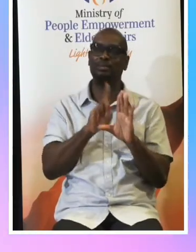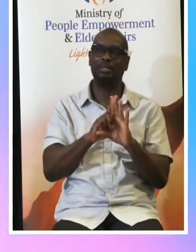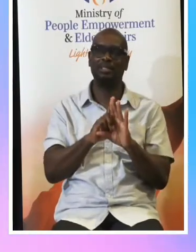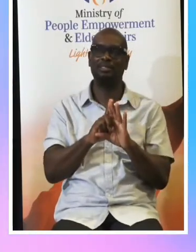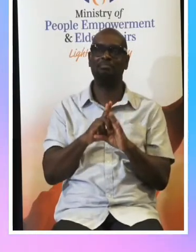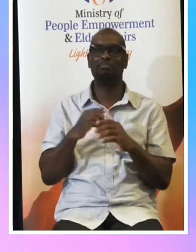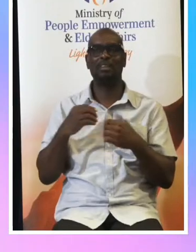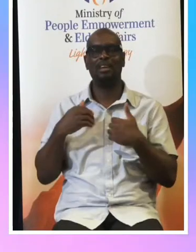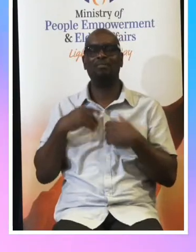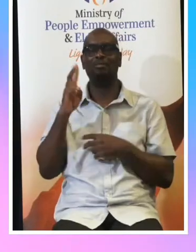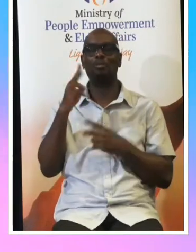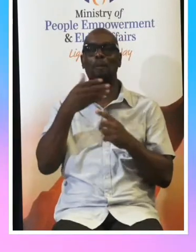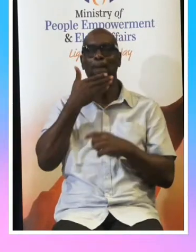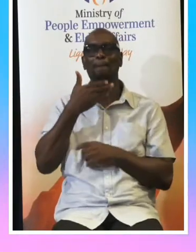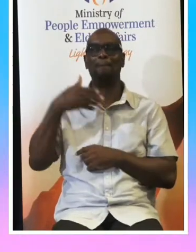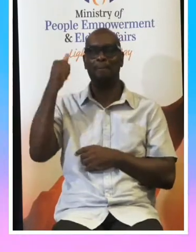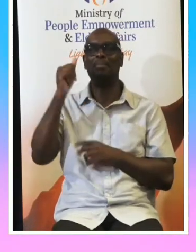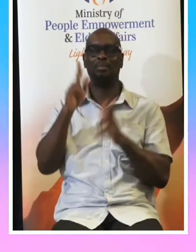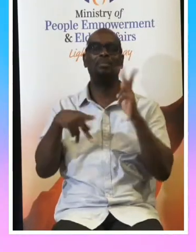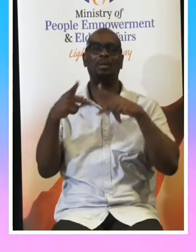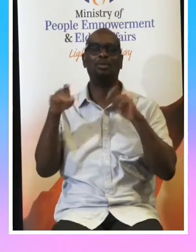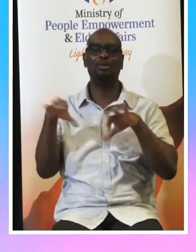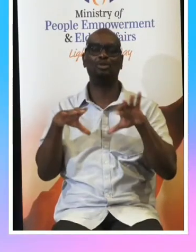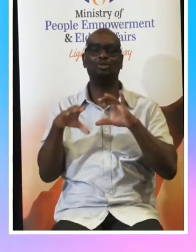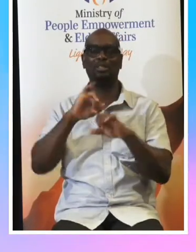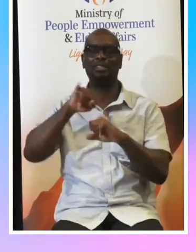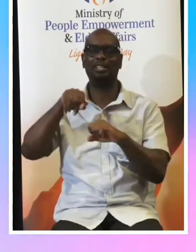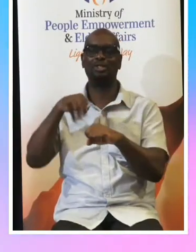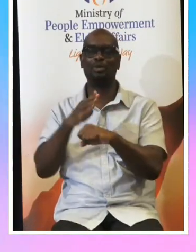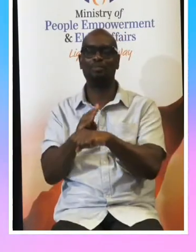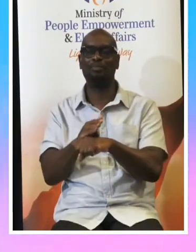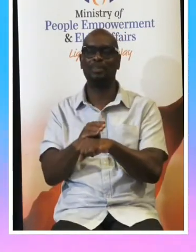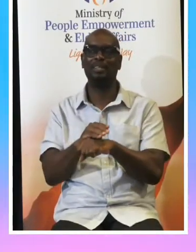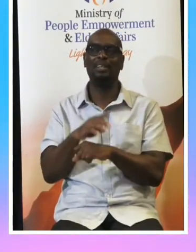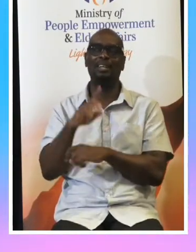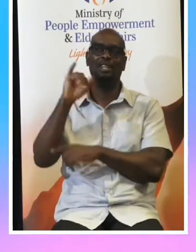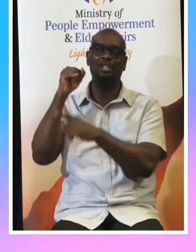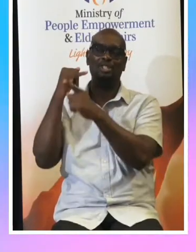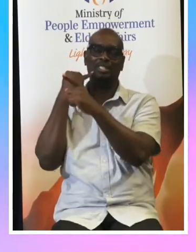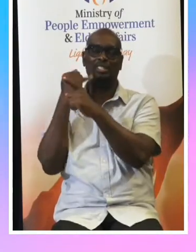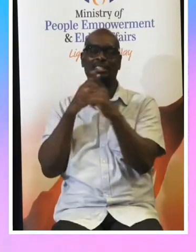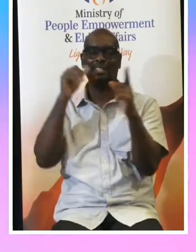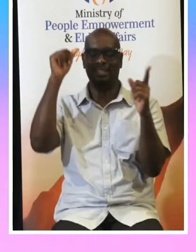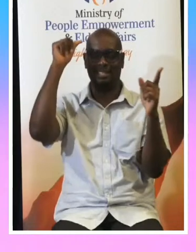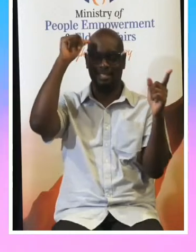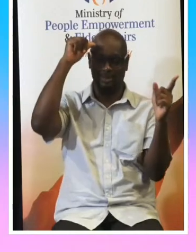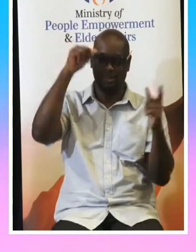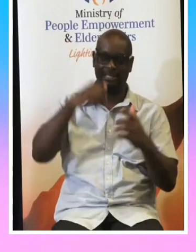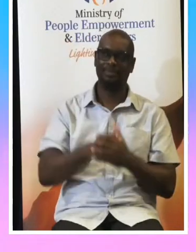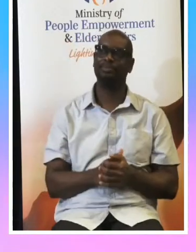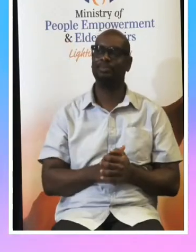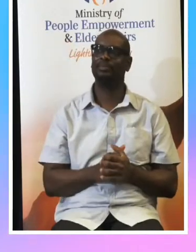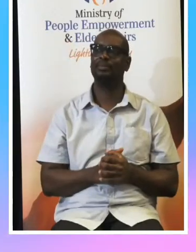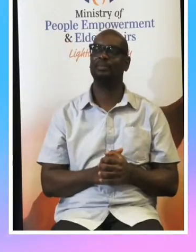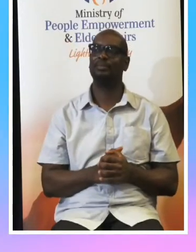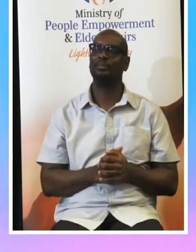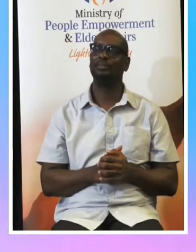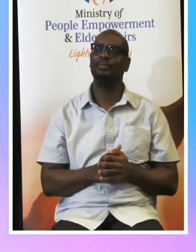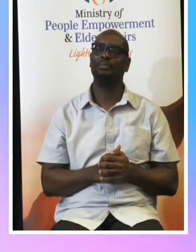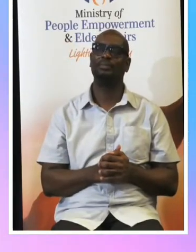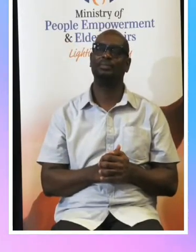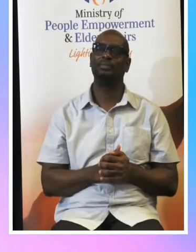that than Janelle and Andre Lee. And Andre Lee, as you see, has obviously mass